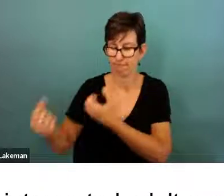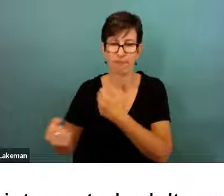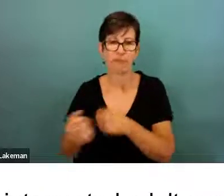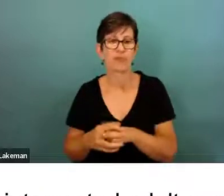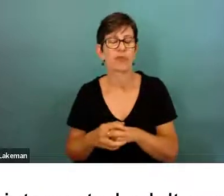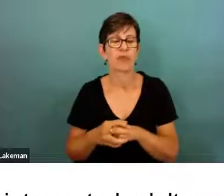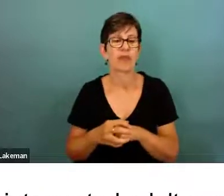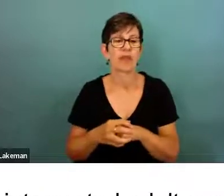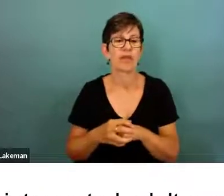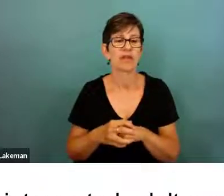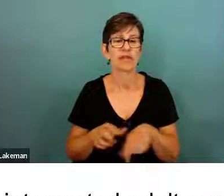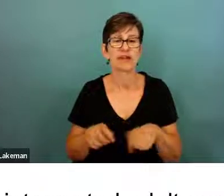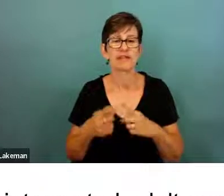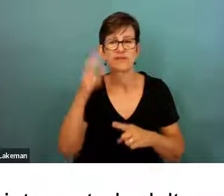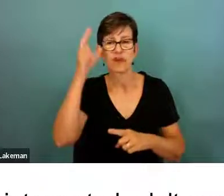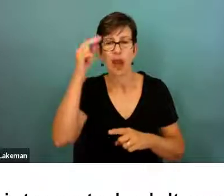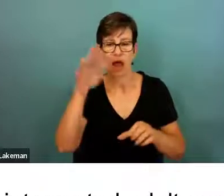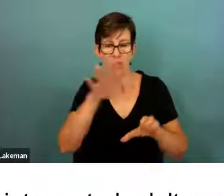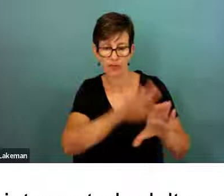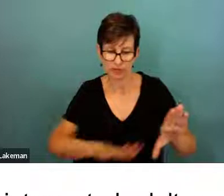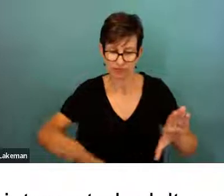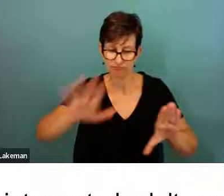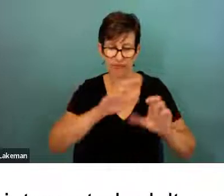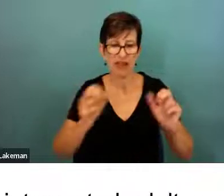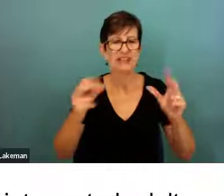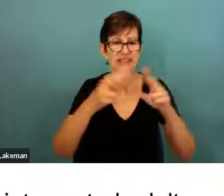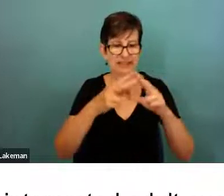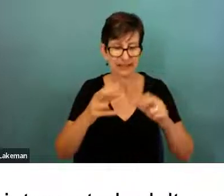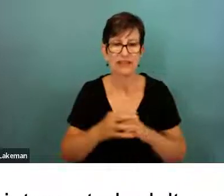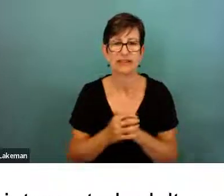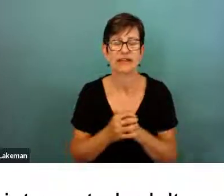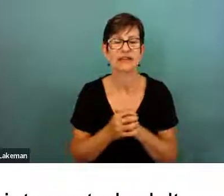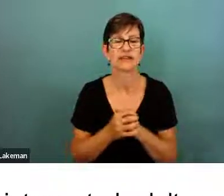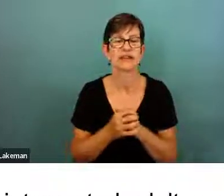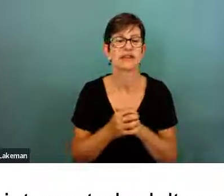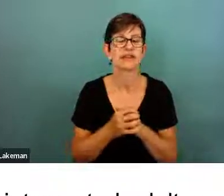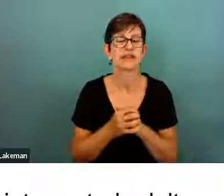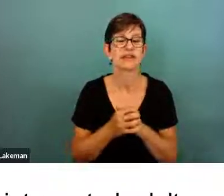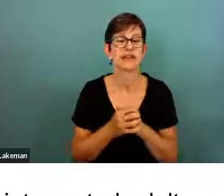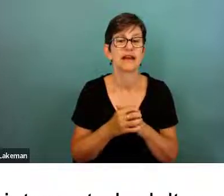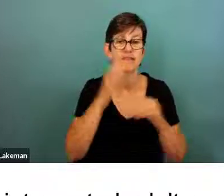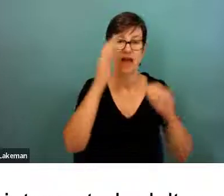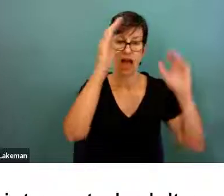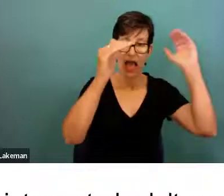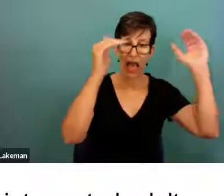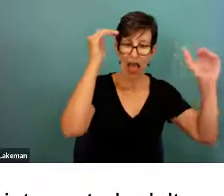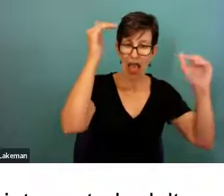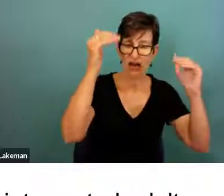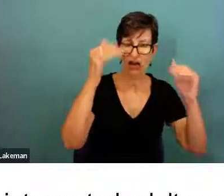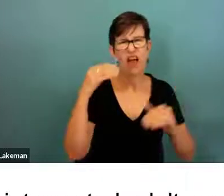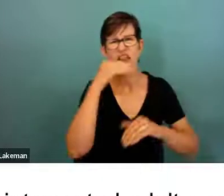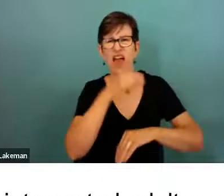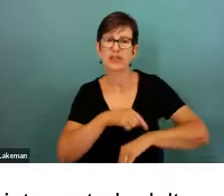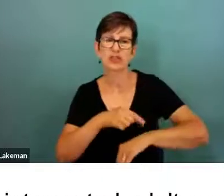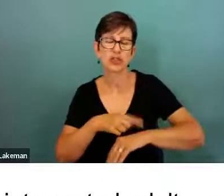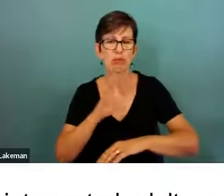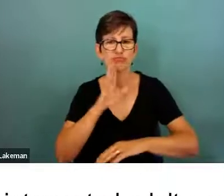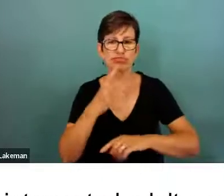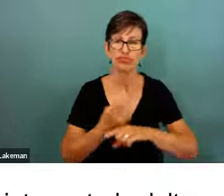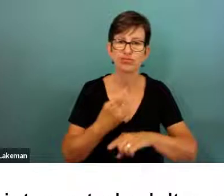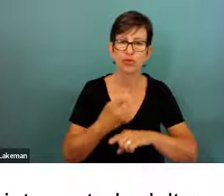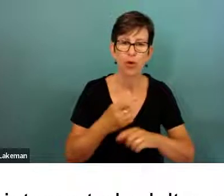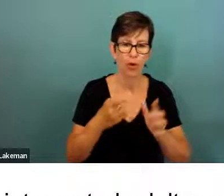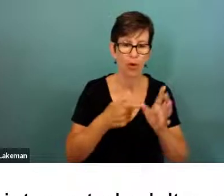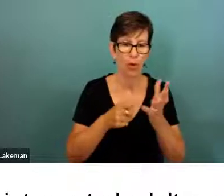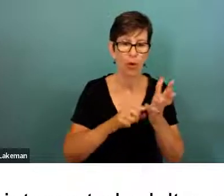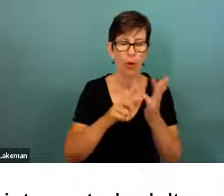of our City of Sydney library and cultural programs. We've done lots of adult sort of lunchtime talks, author talks,